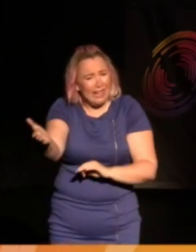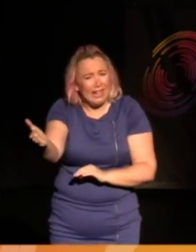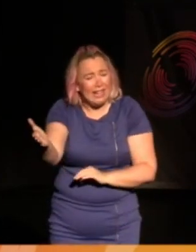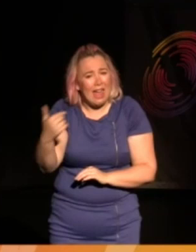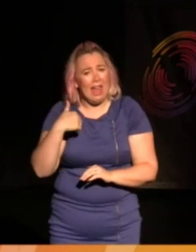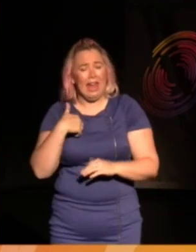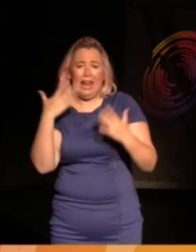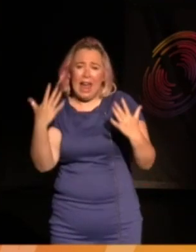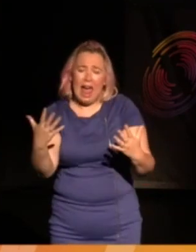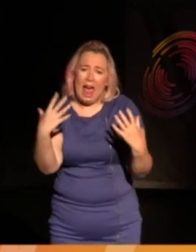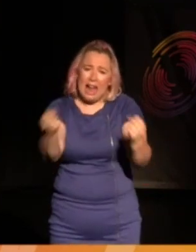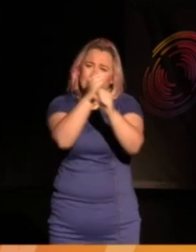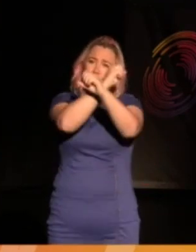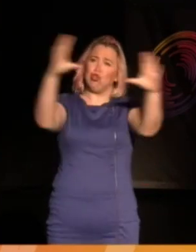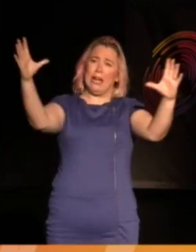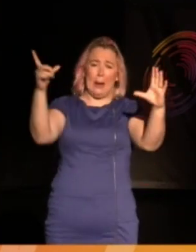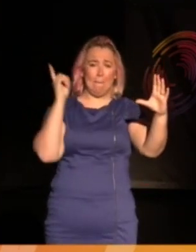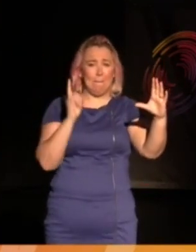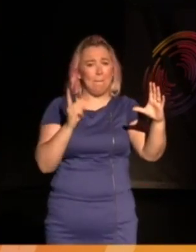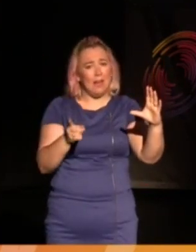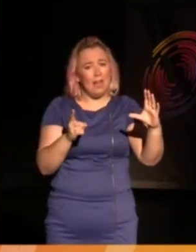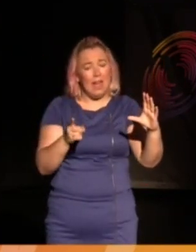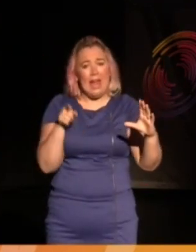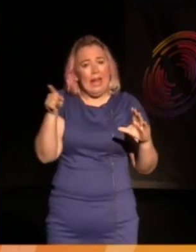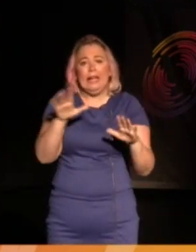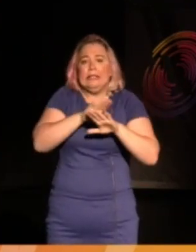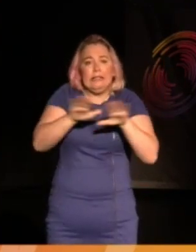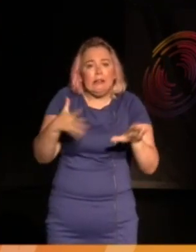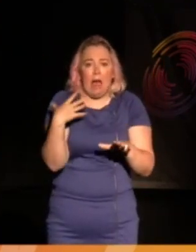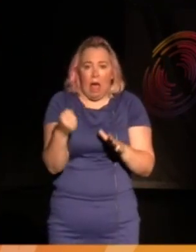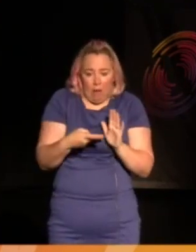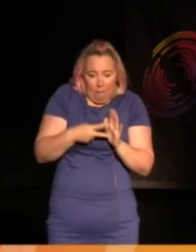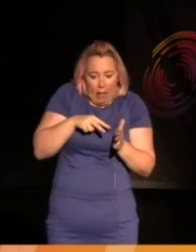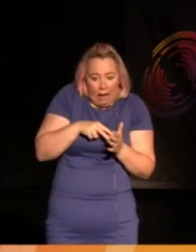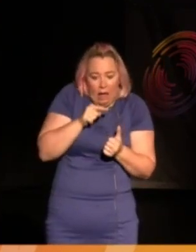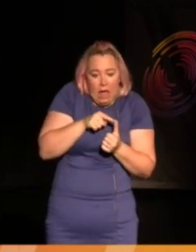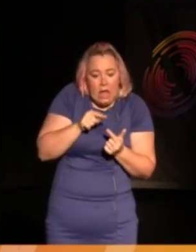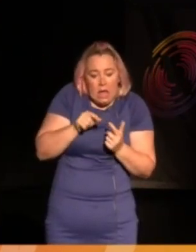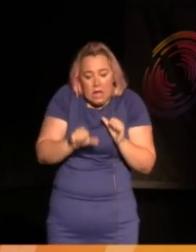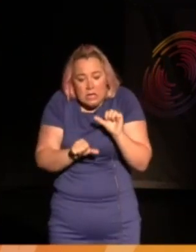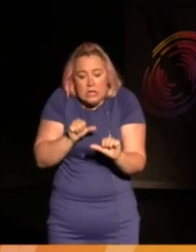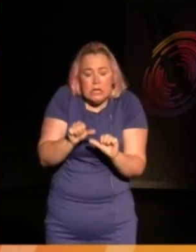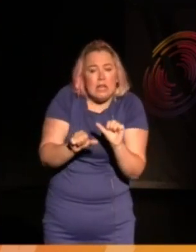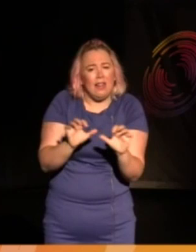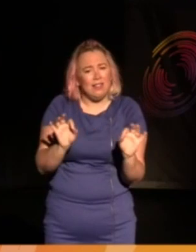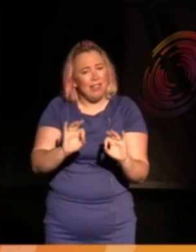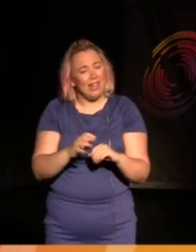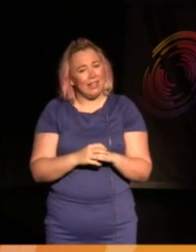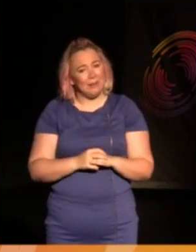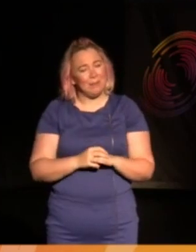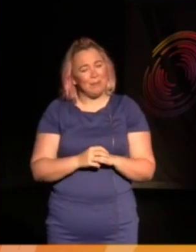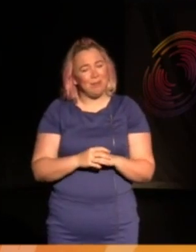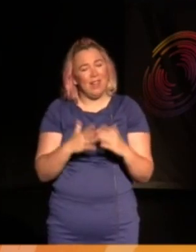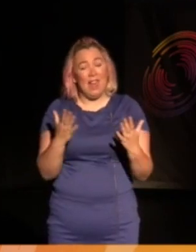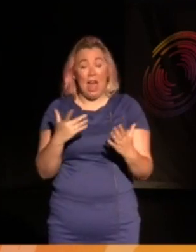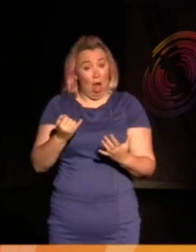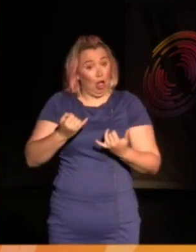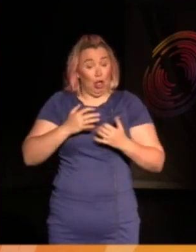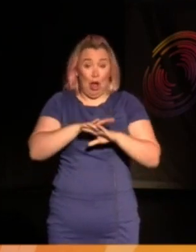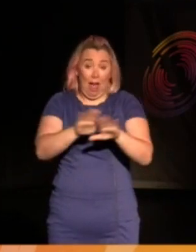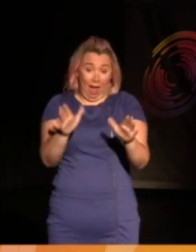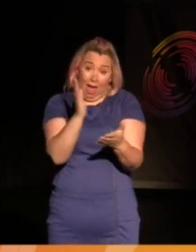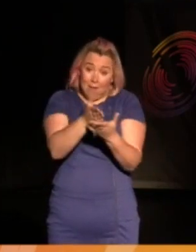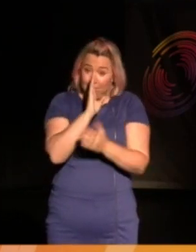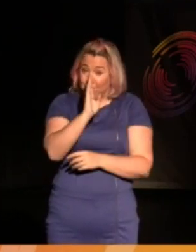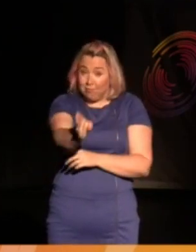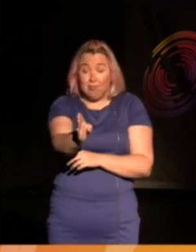houses of Congress that would bring civil rights legislation just that one step closer. Now, don't get me wrong,